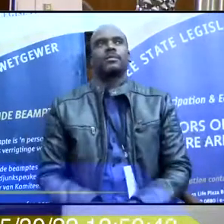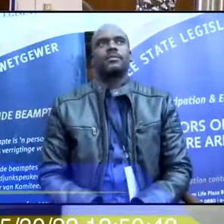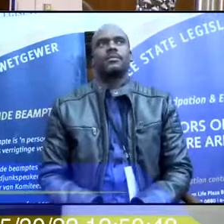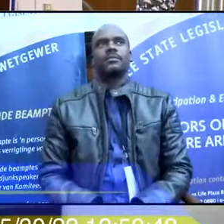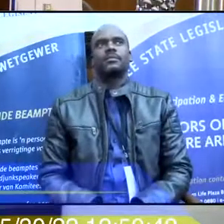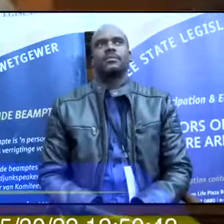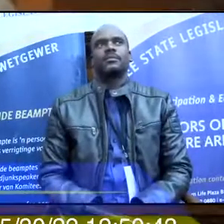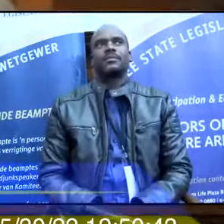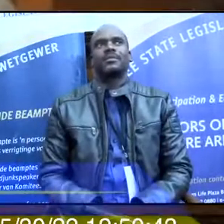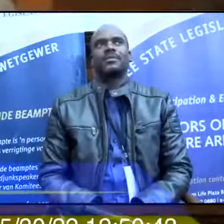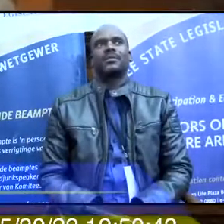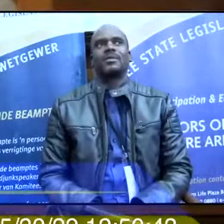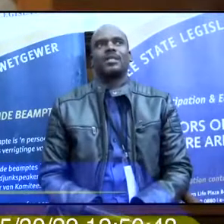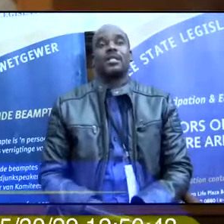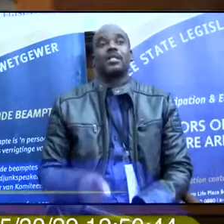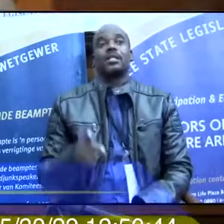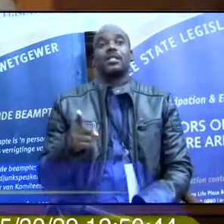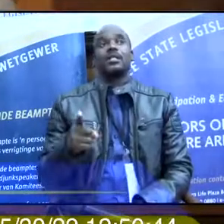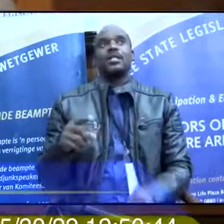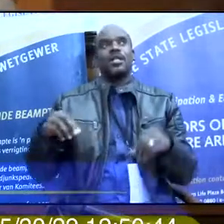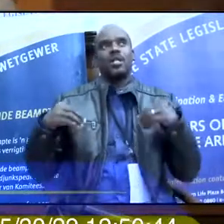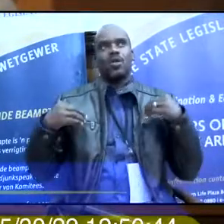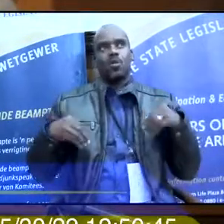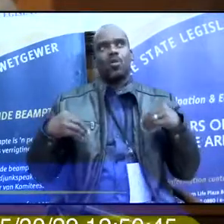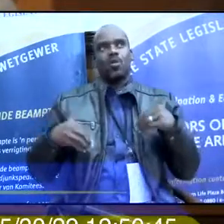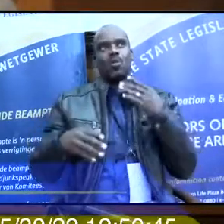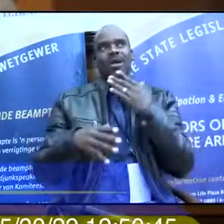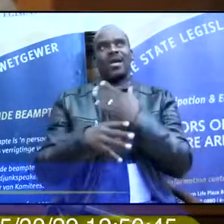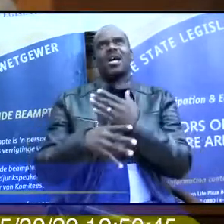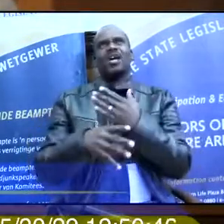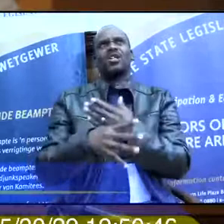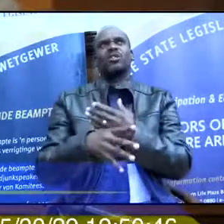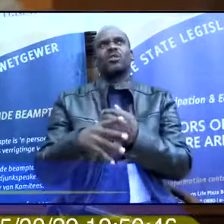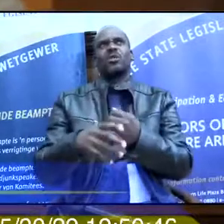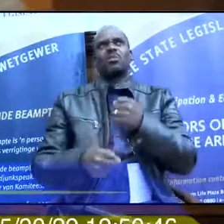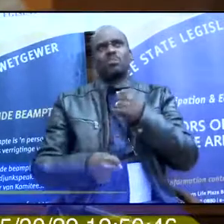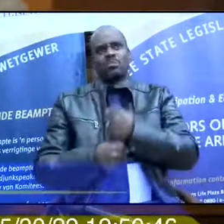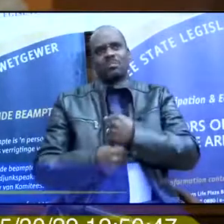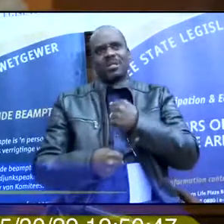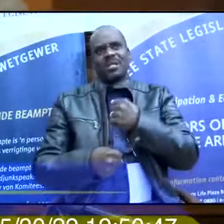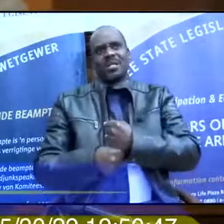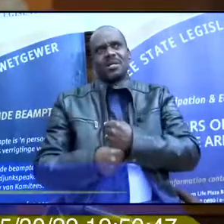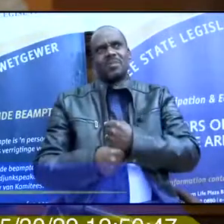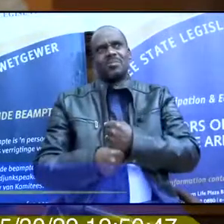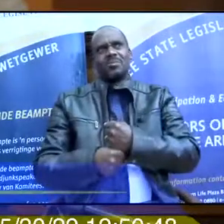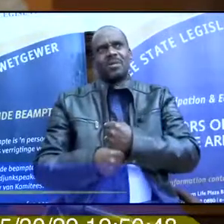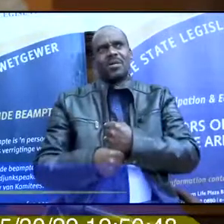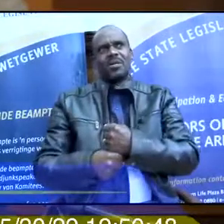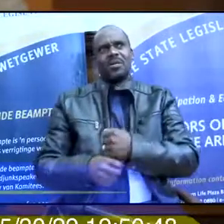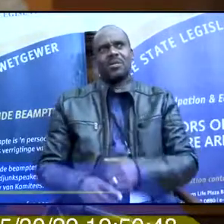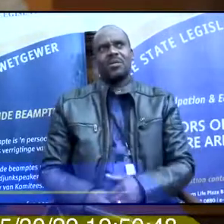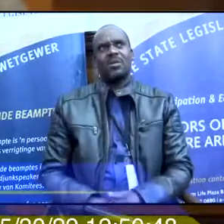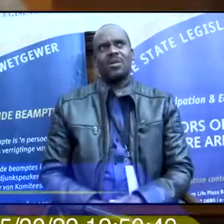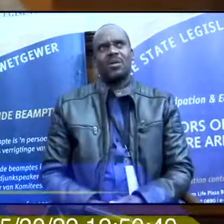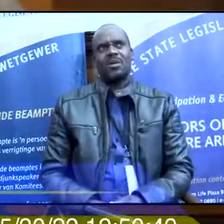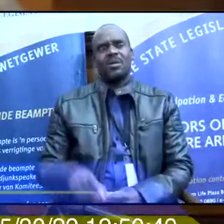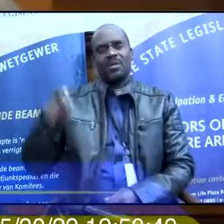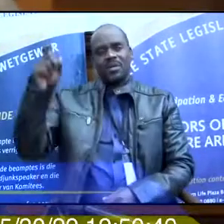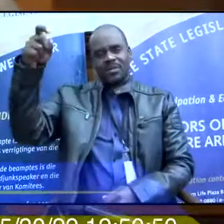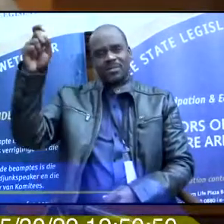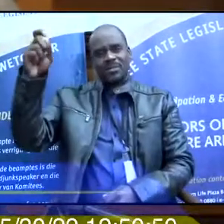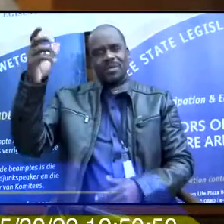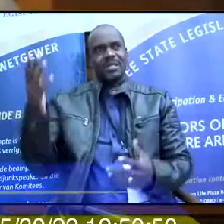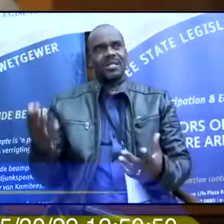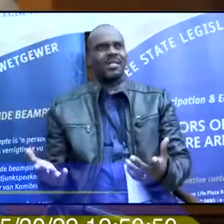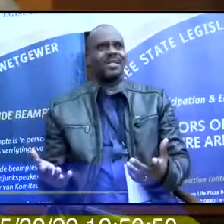there's a workshop in budapest up there on the side of the mountain if speaker you can visit that